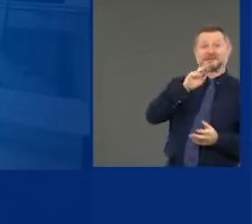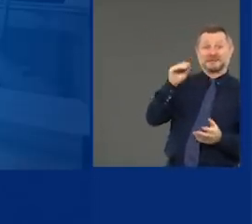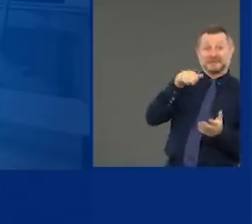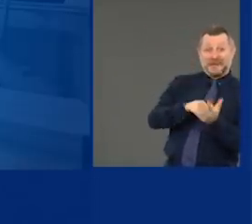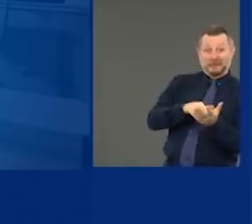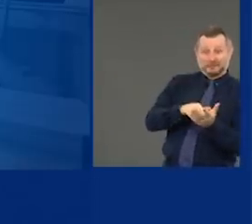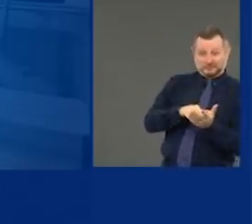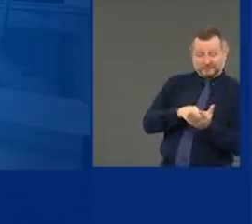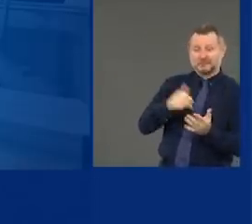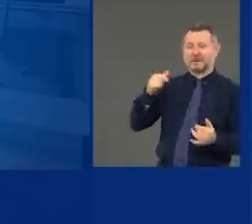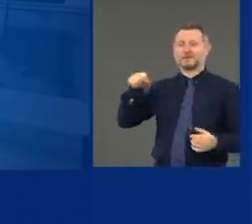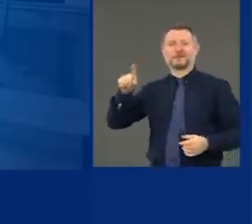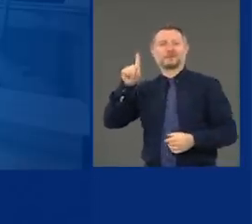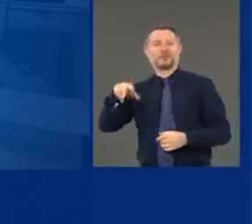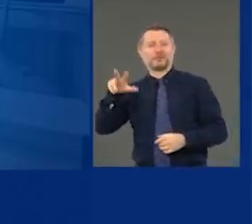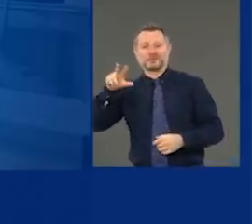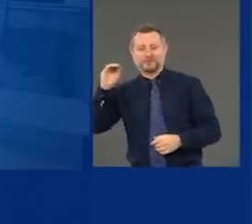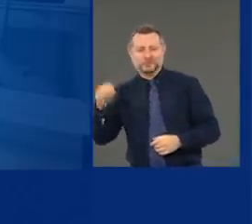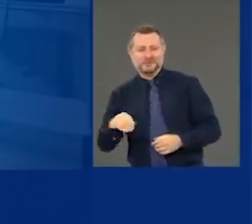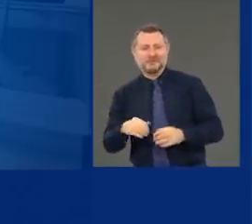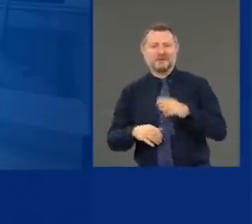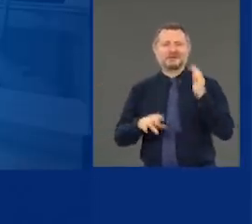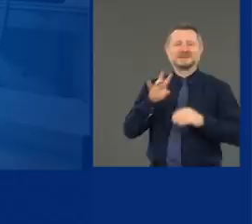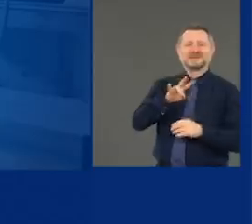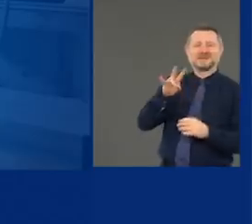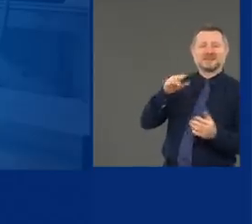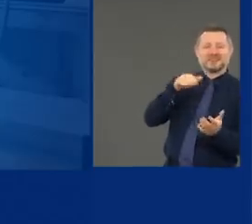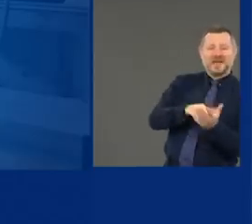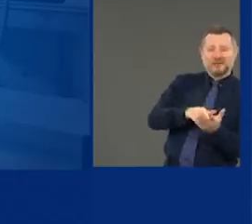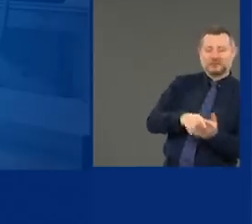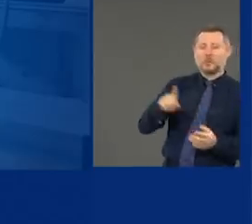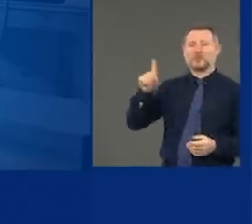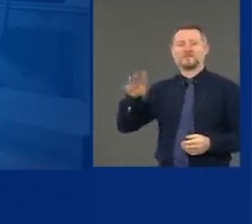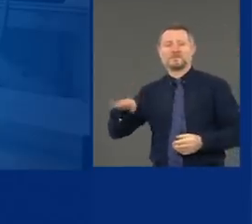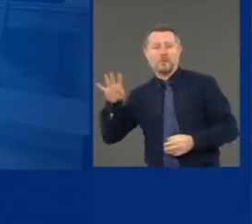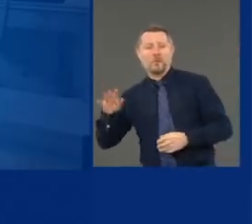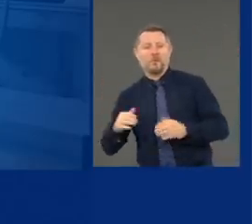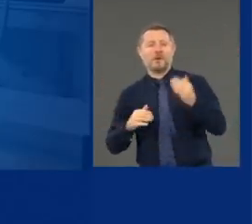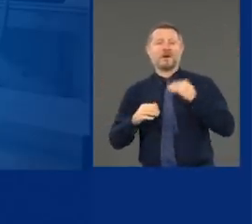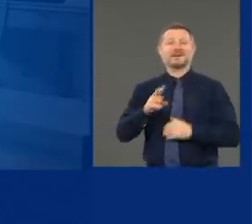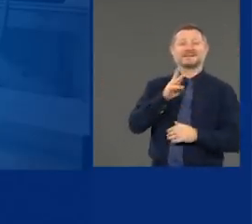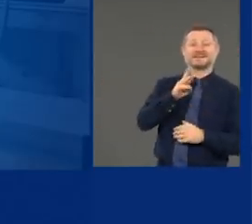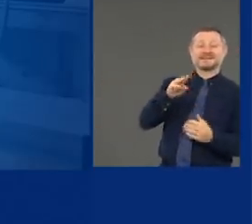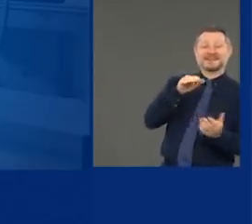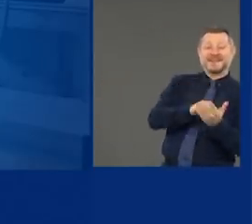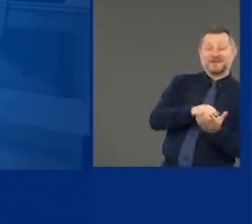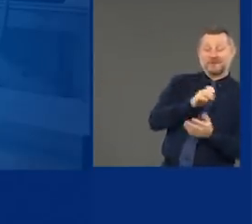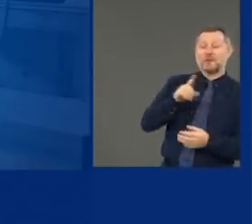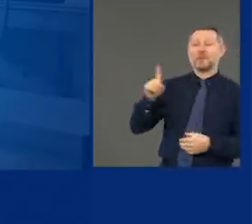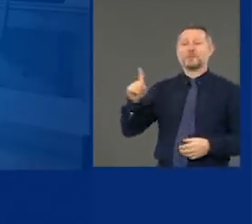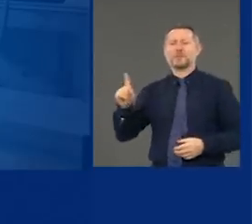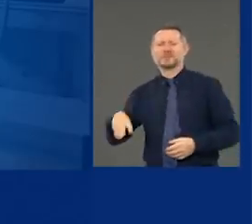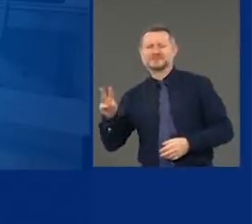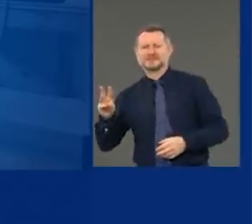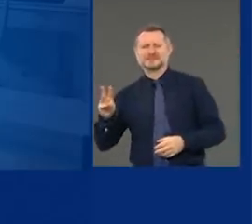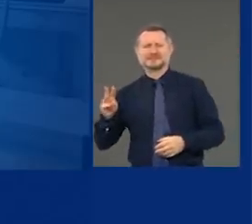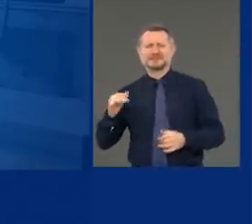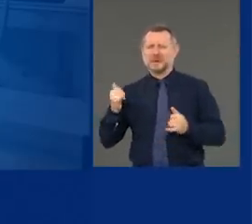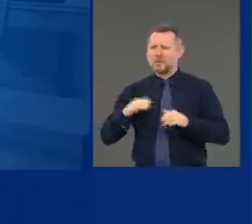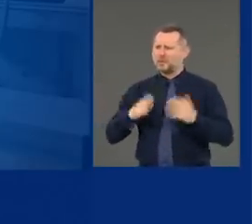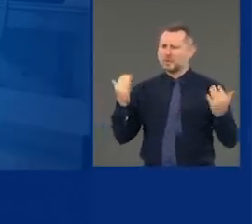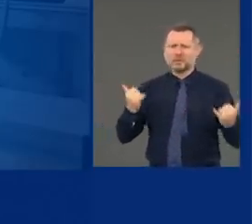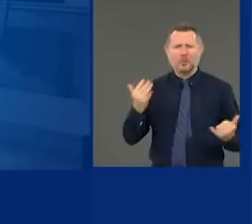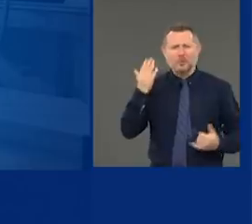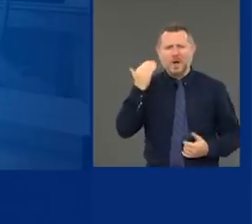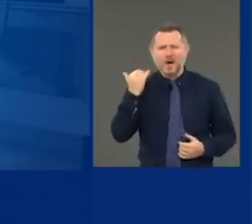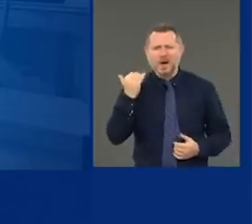Friday, 77,000 tests, 1.4. Thursday, 66,000 tests. Why are we reopening? Because these numbers